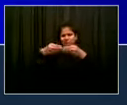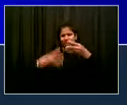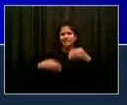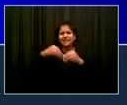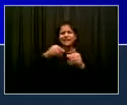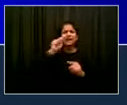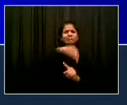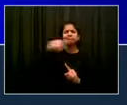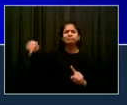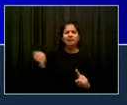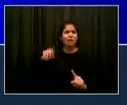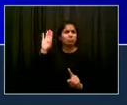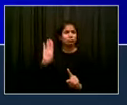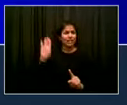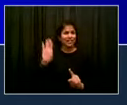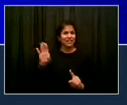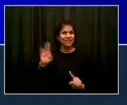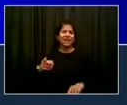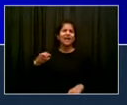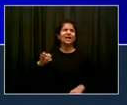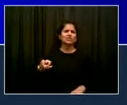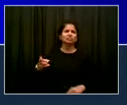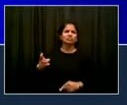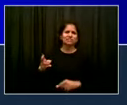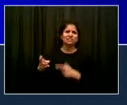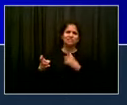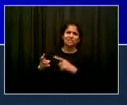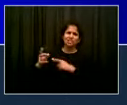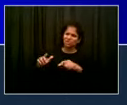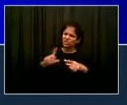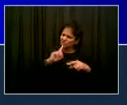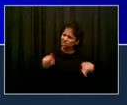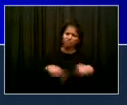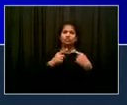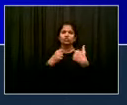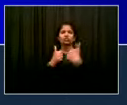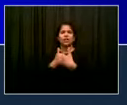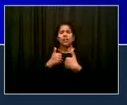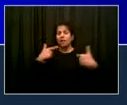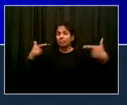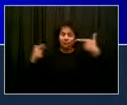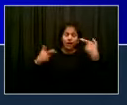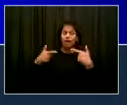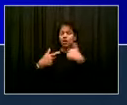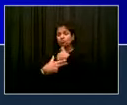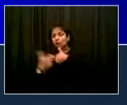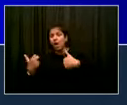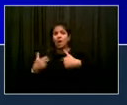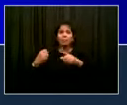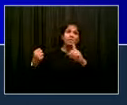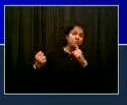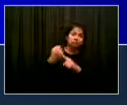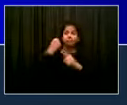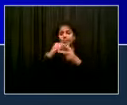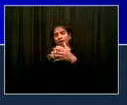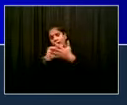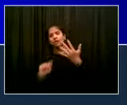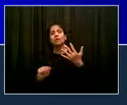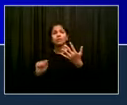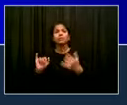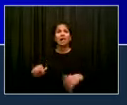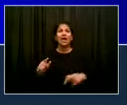historically known to be challenged by serious, serious crime and violence issues. But in the year 2021, even while we were fighting back